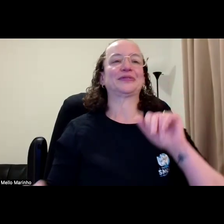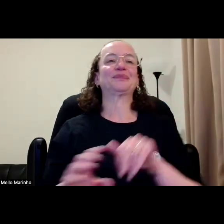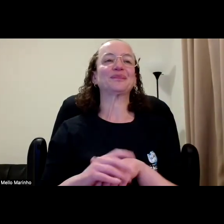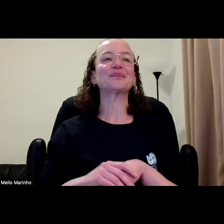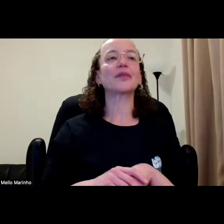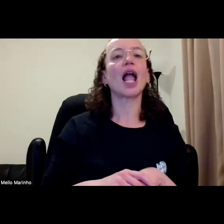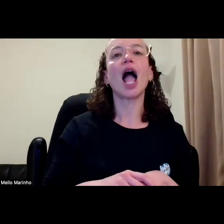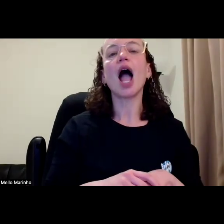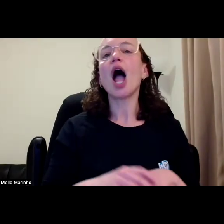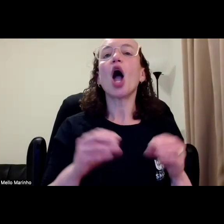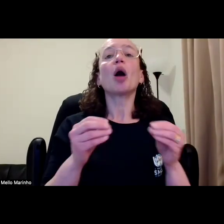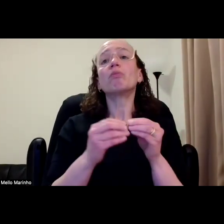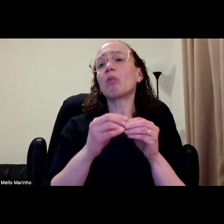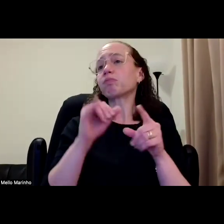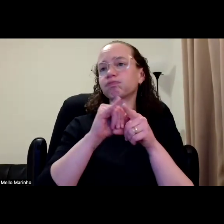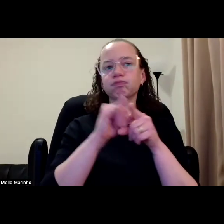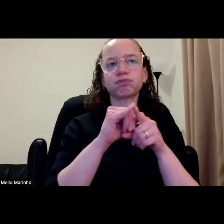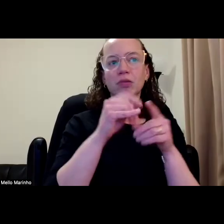Okay.